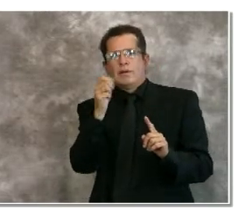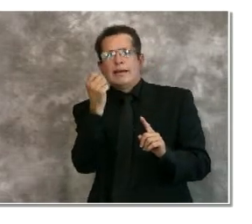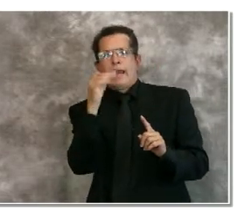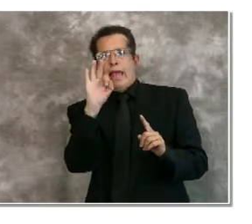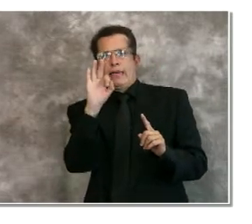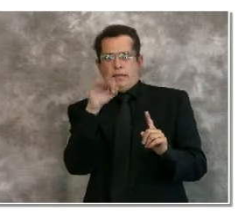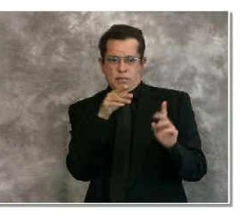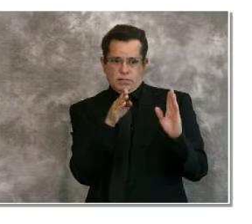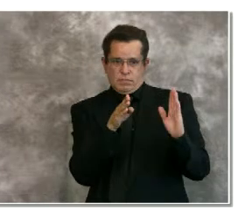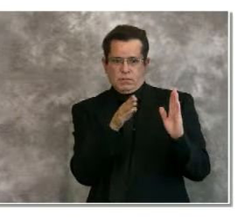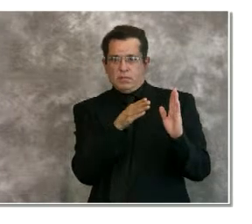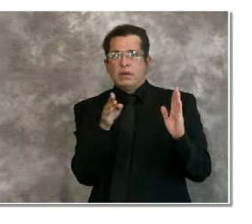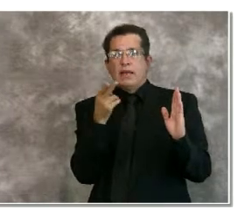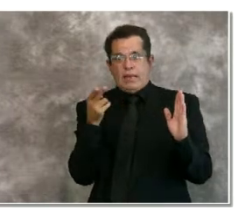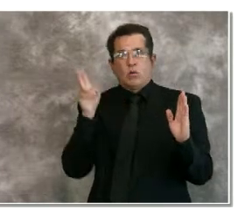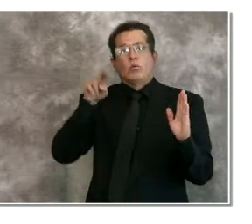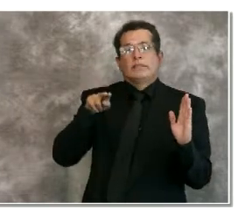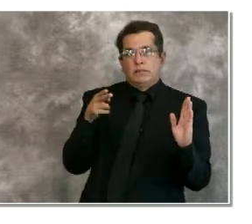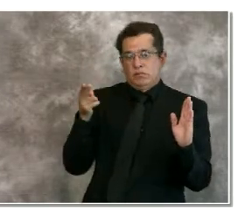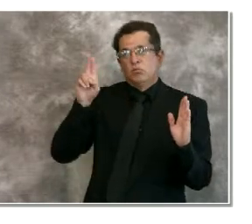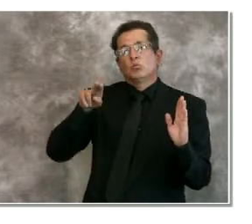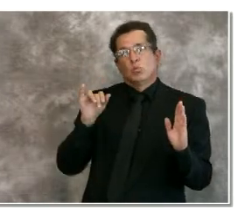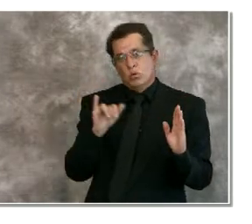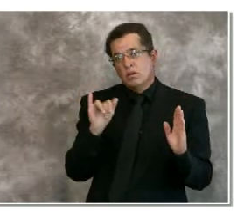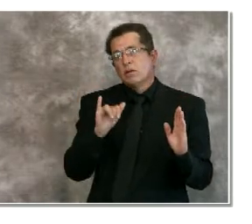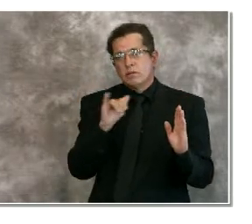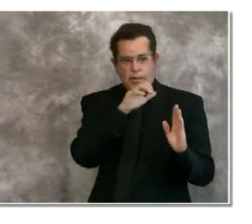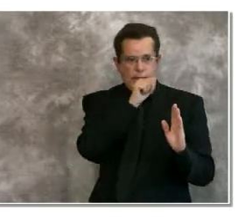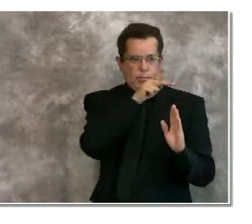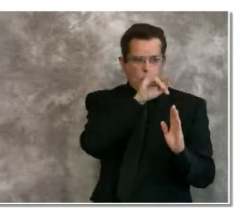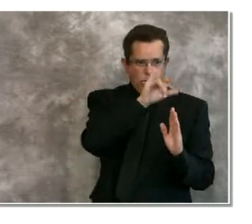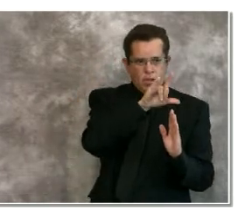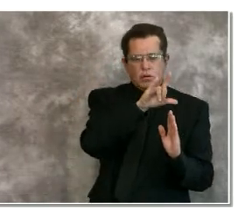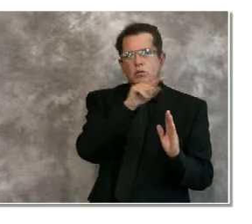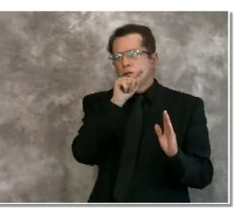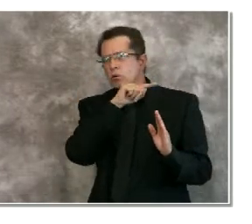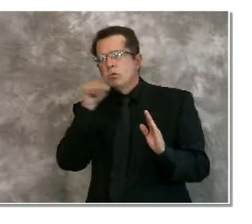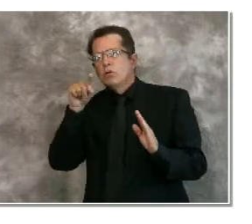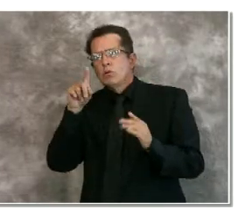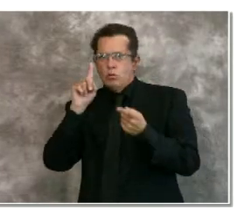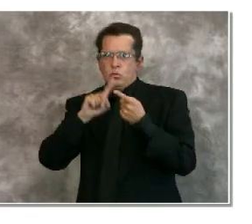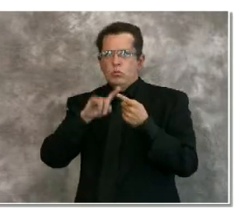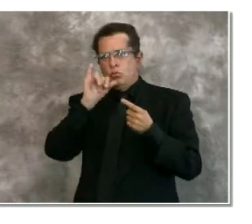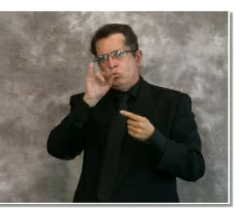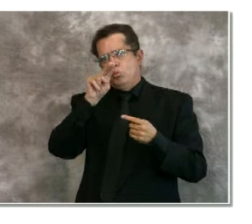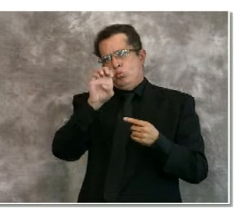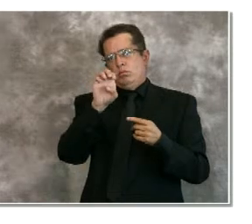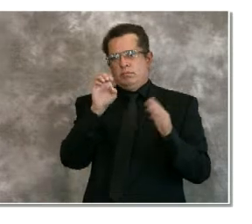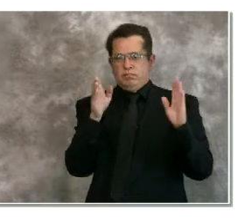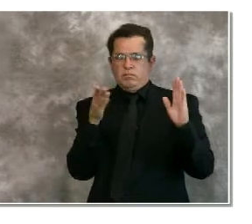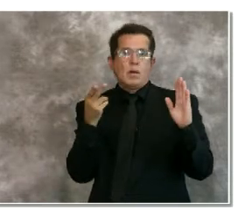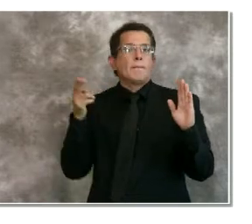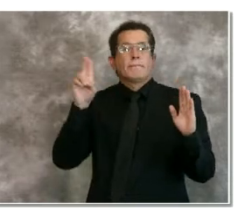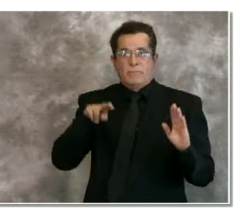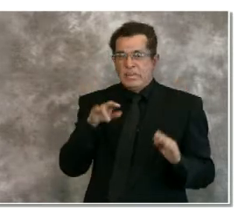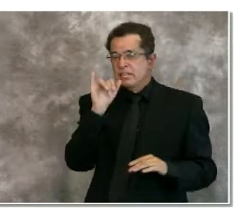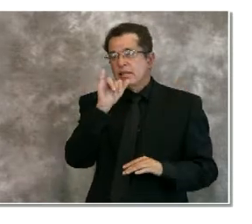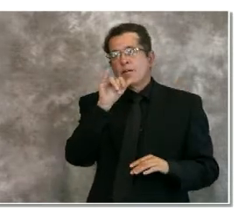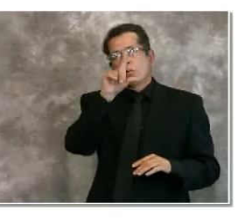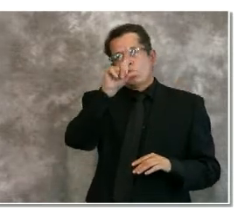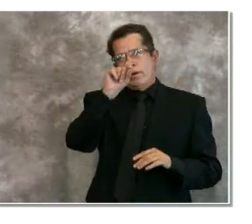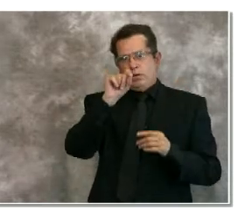an increase every month from March, or rather April, through June. The same is for the 20